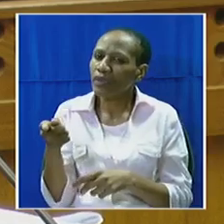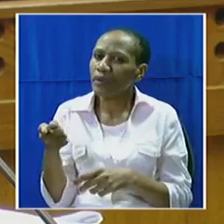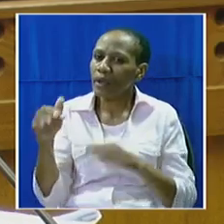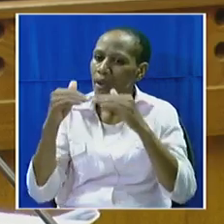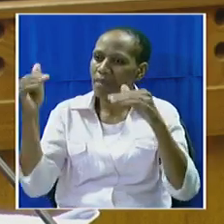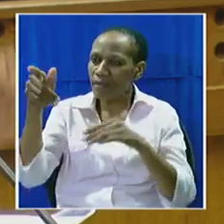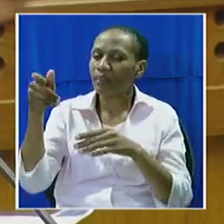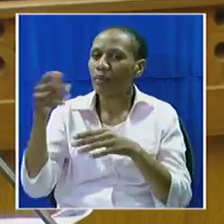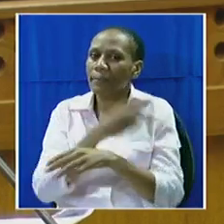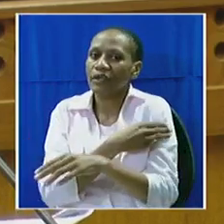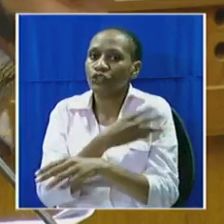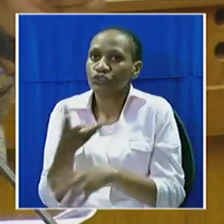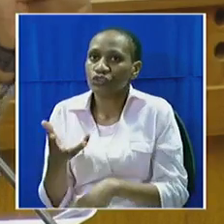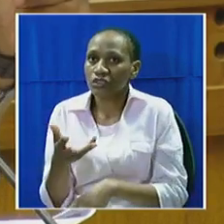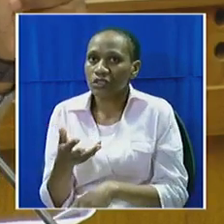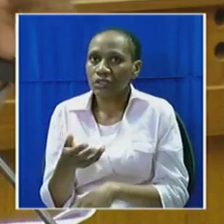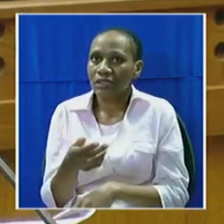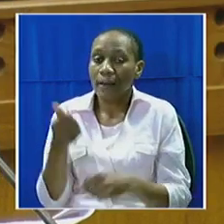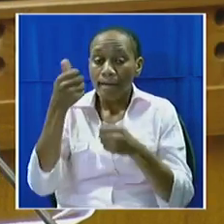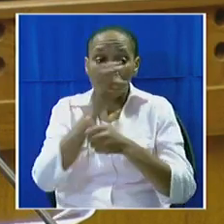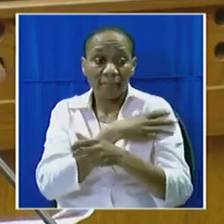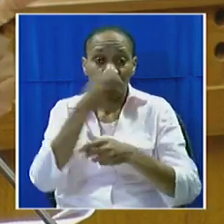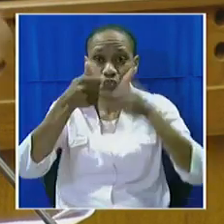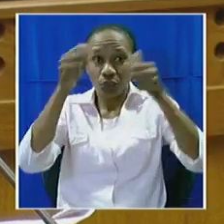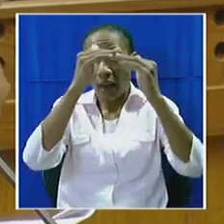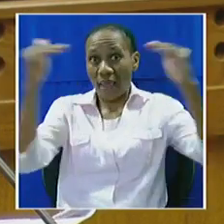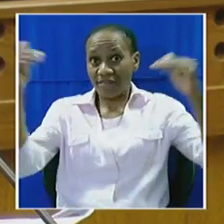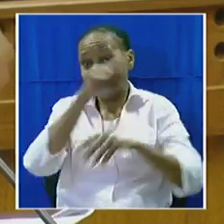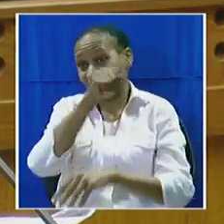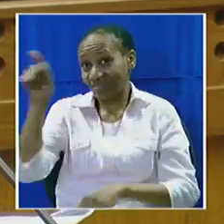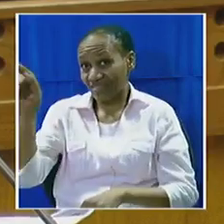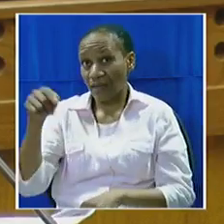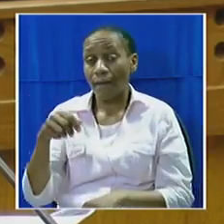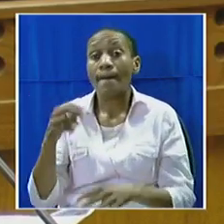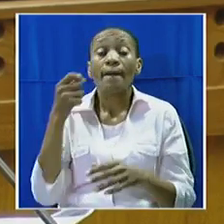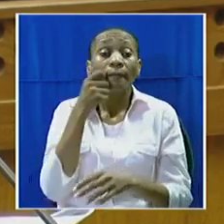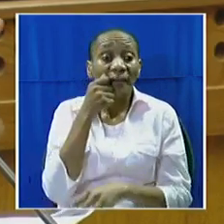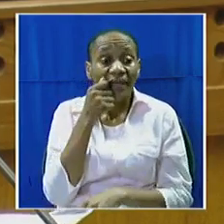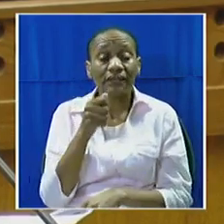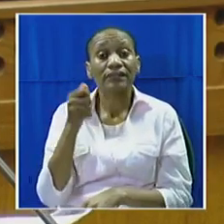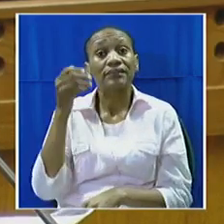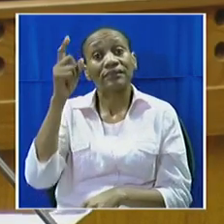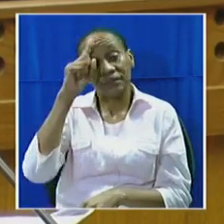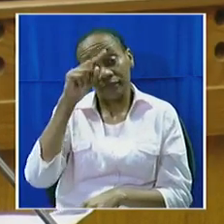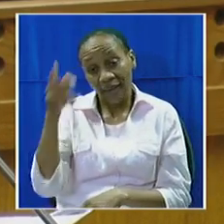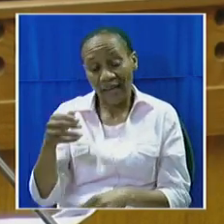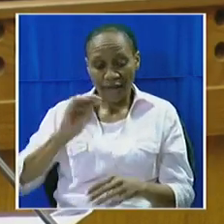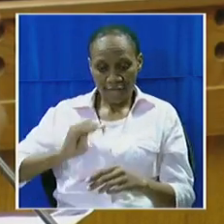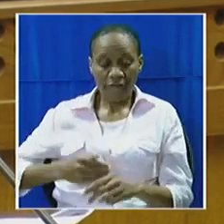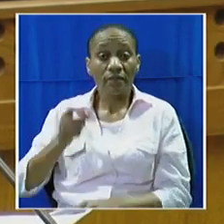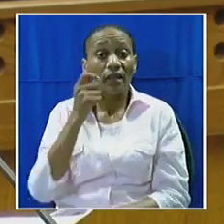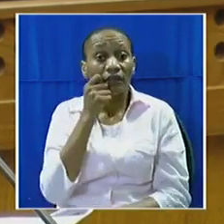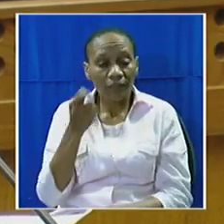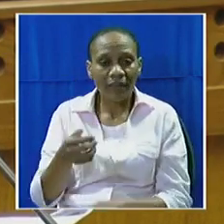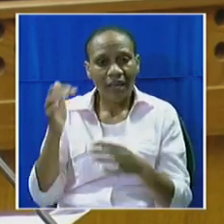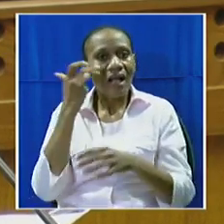level. Senior management level, African males, African females,